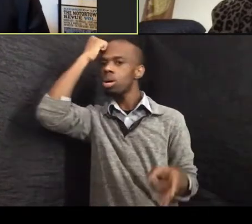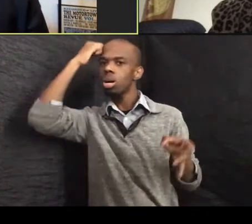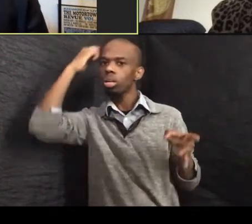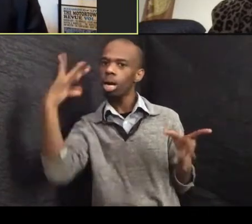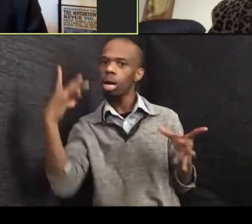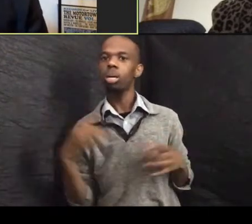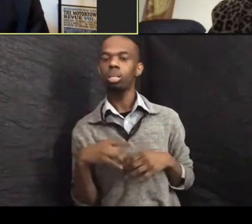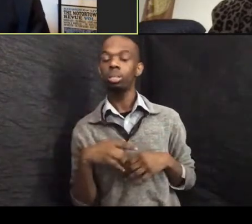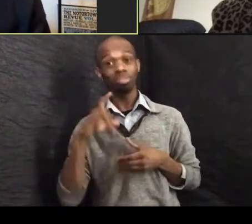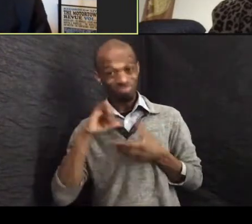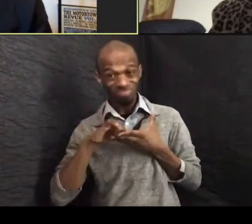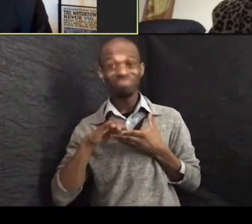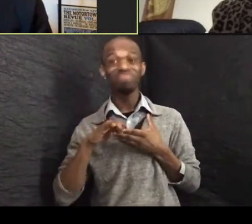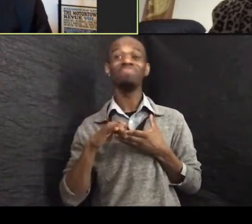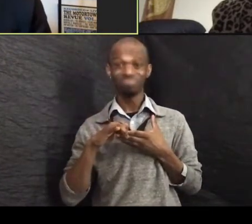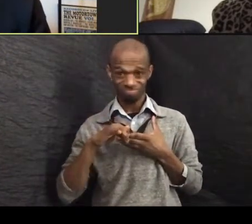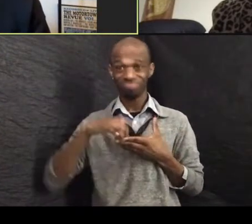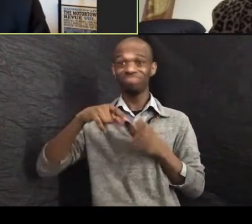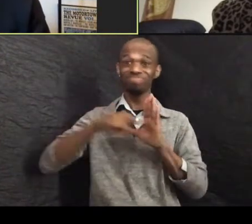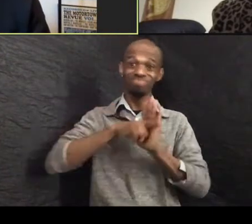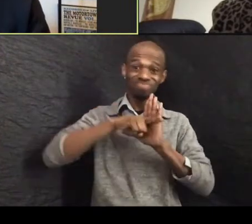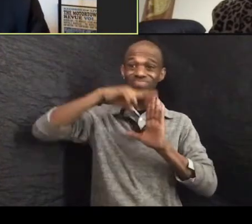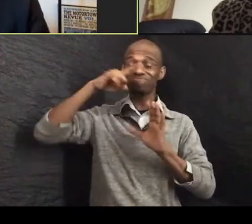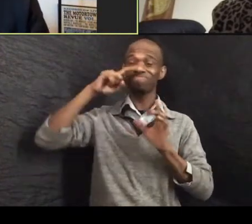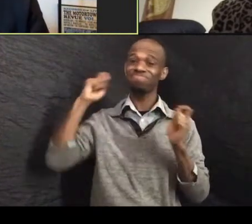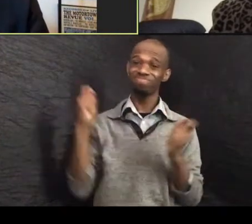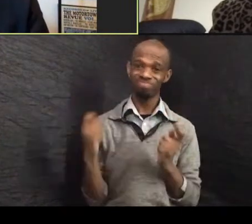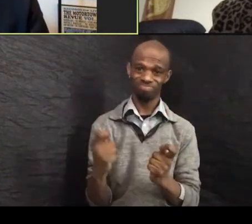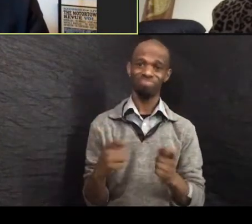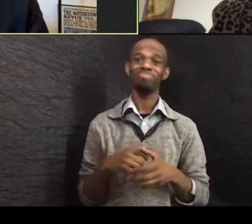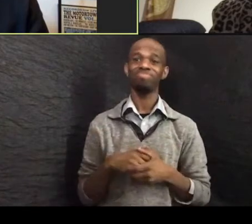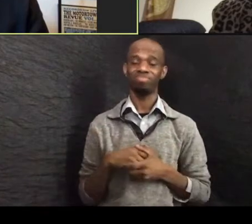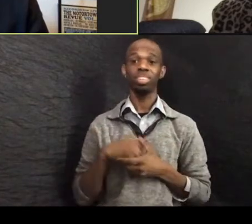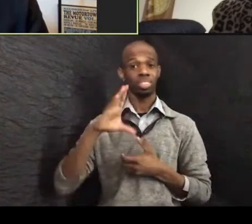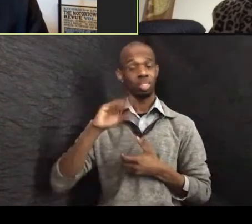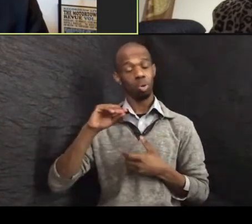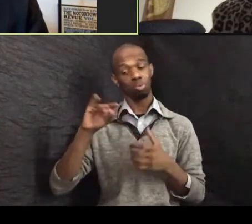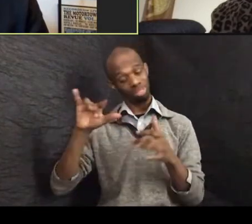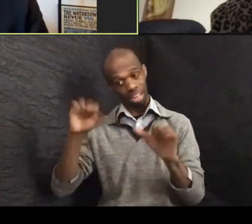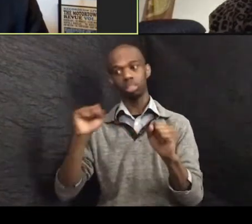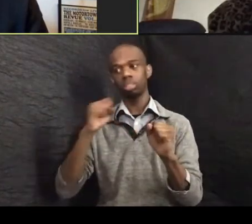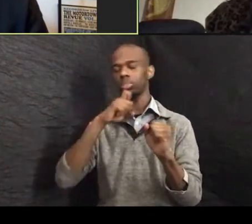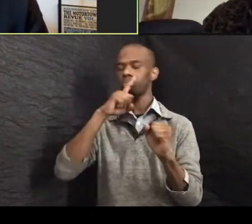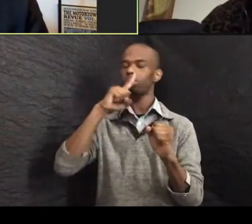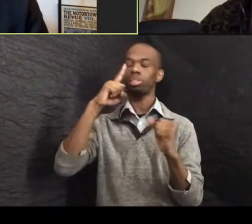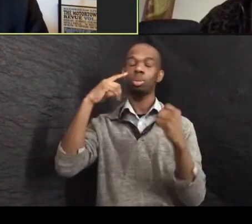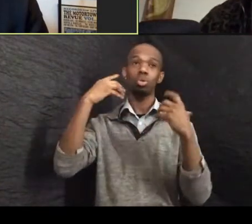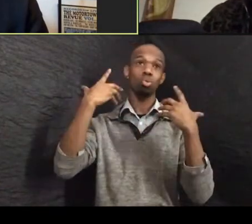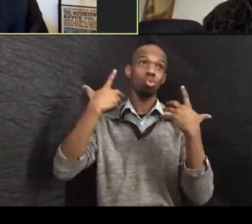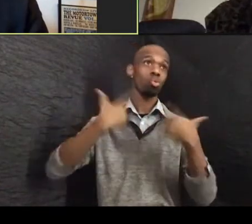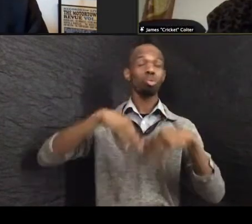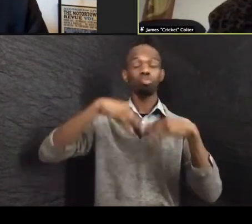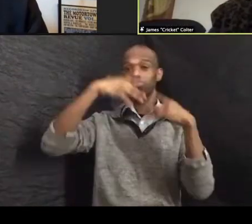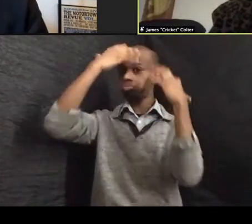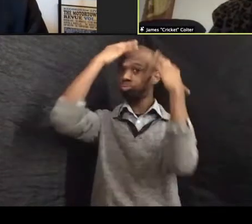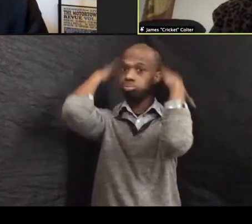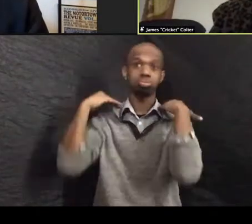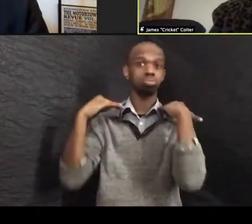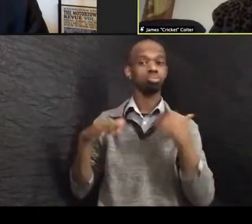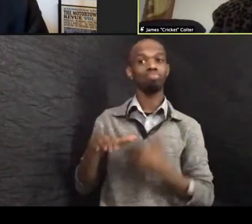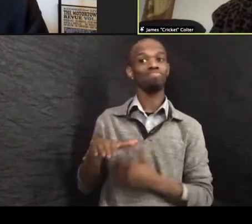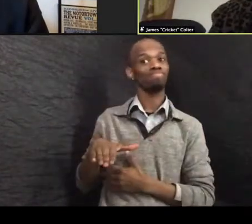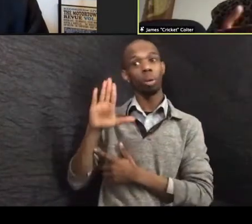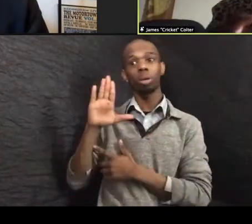with. Yeah. So yeah, man, but like it's been a journey, bro. It's been a whole journey. My goodness, dude. And